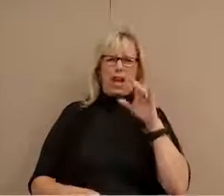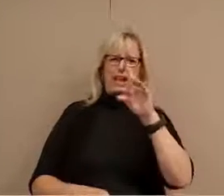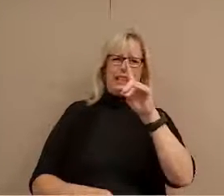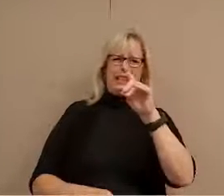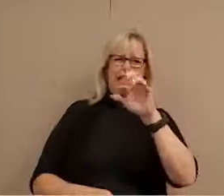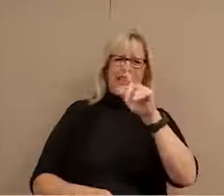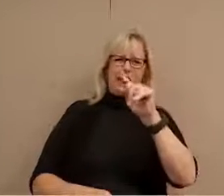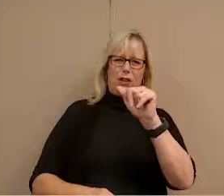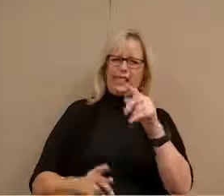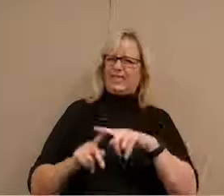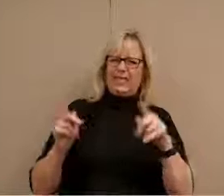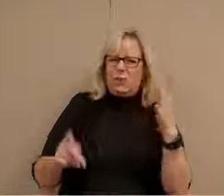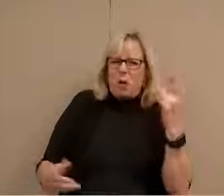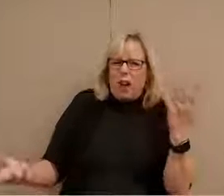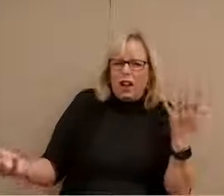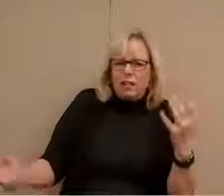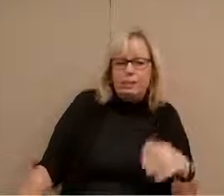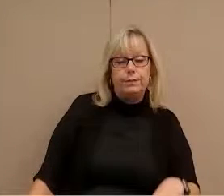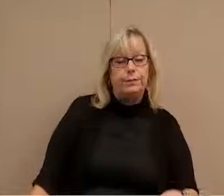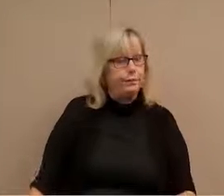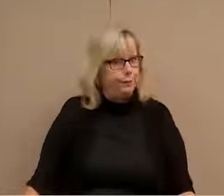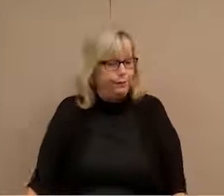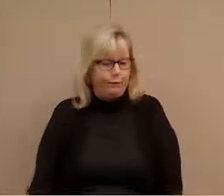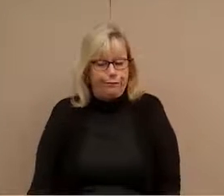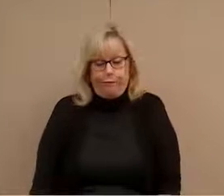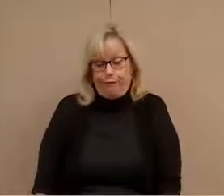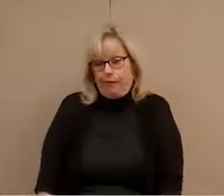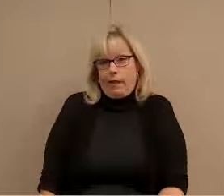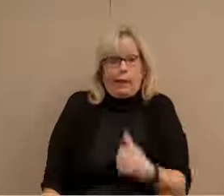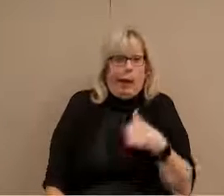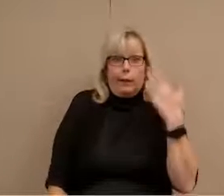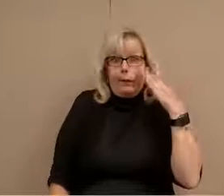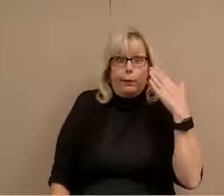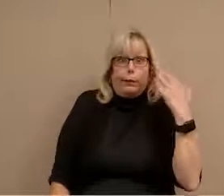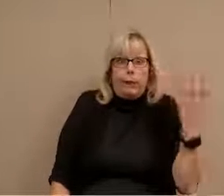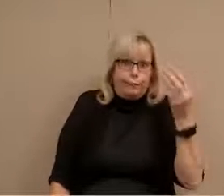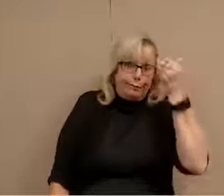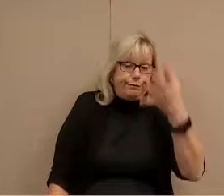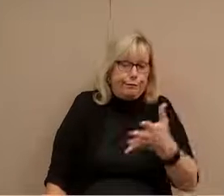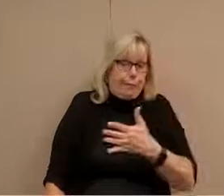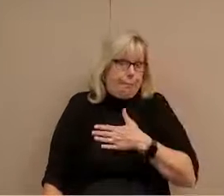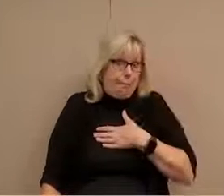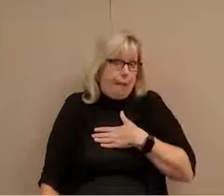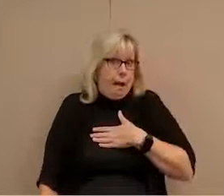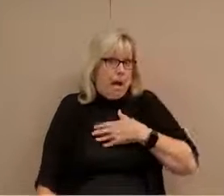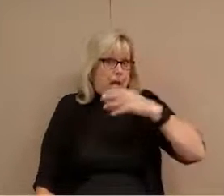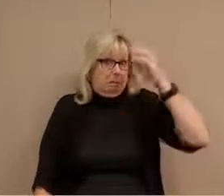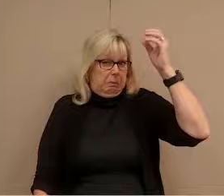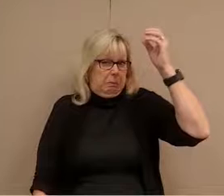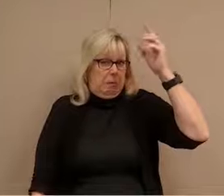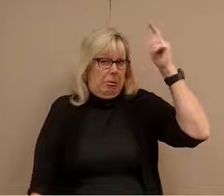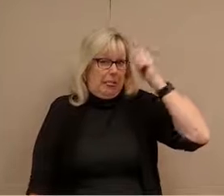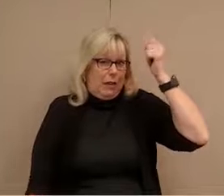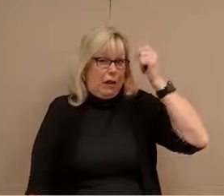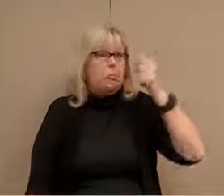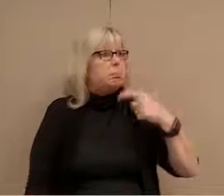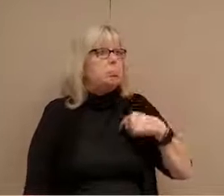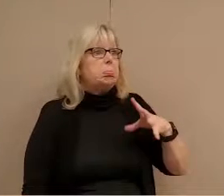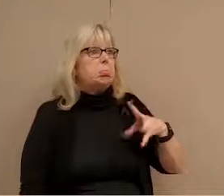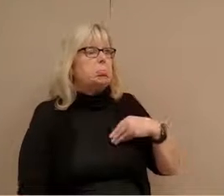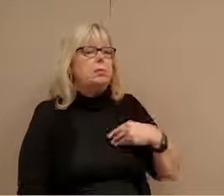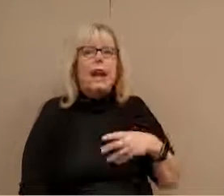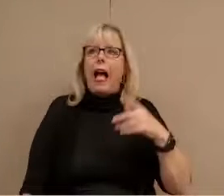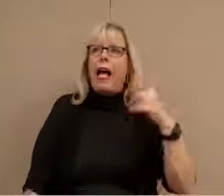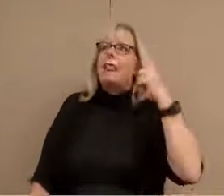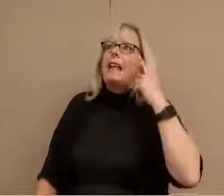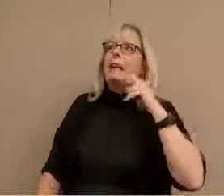that context? I don't know. I can just tell you my theory on this because I think it